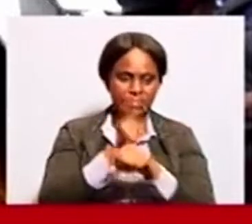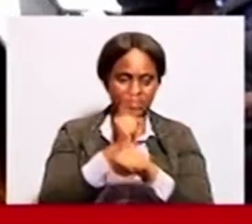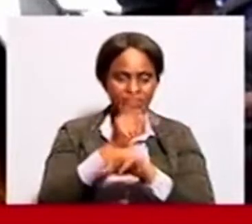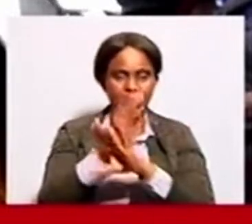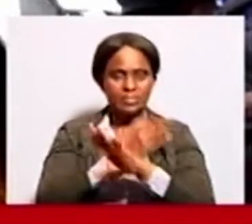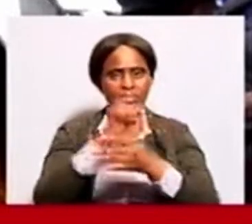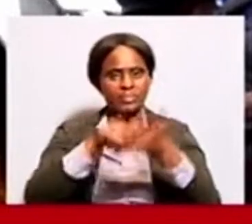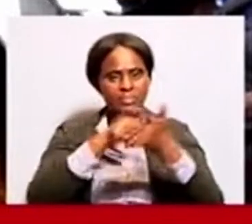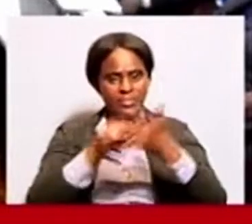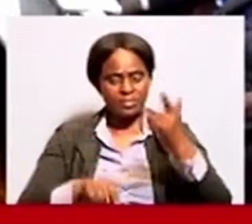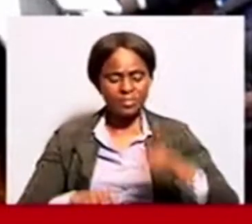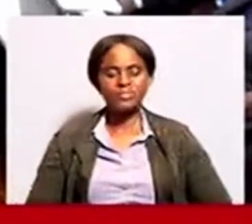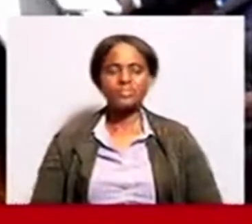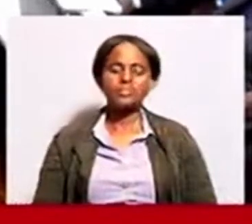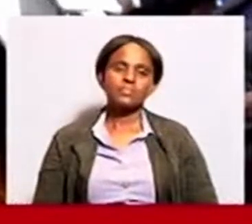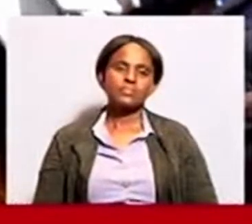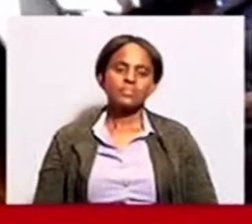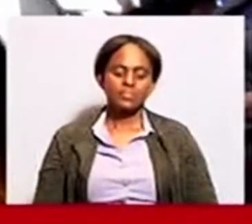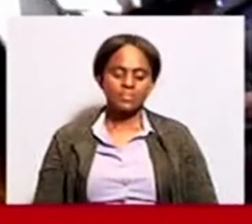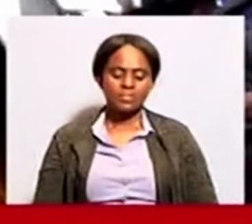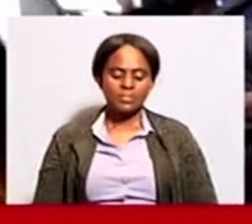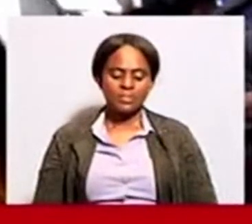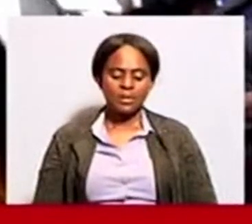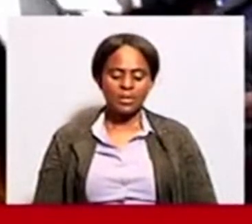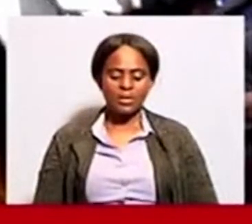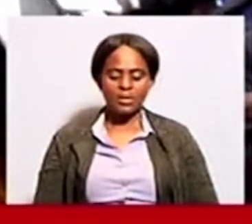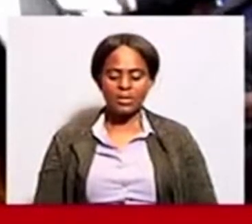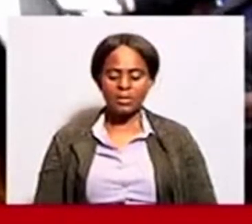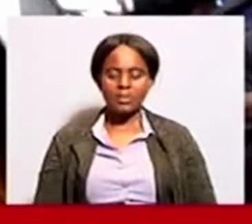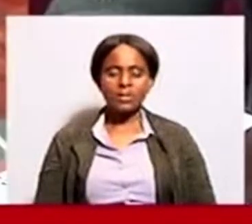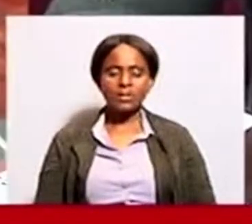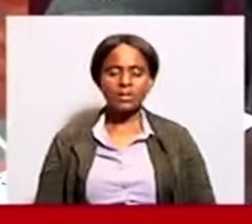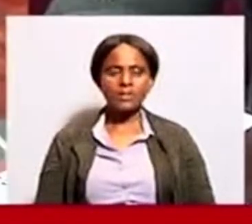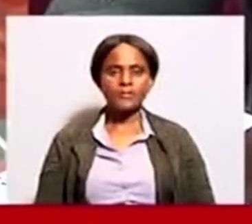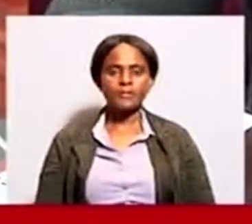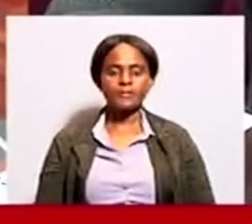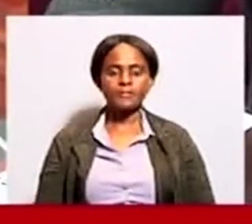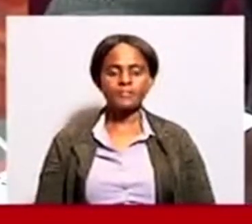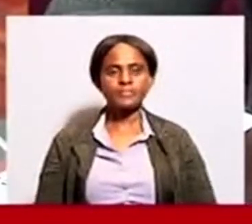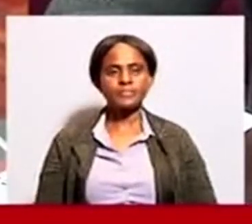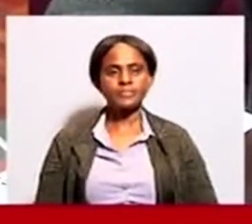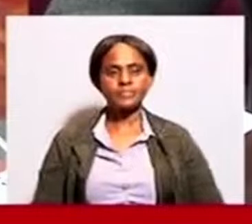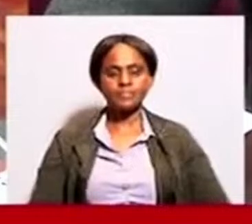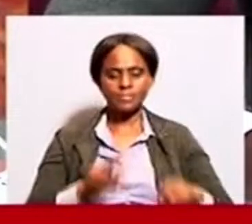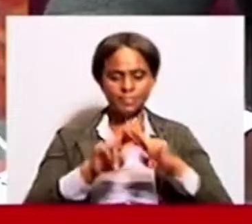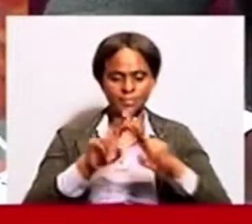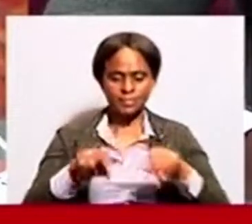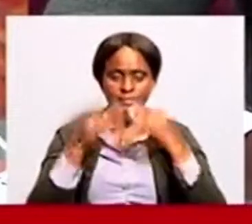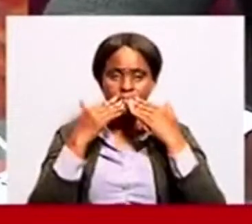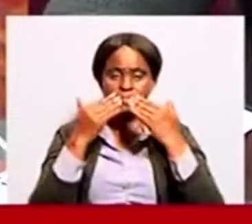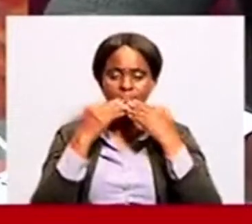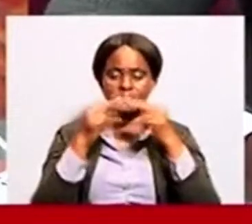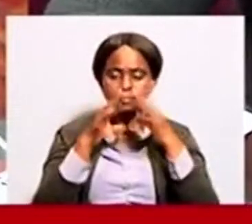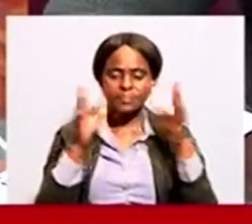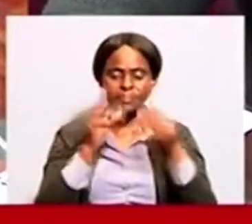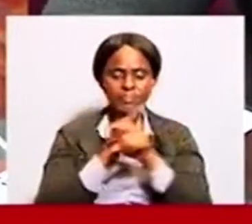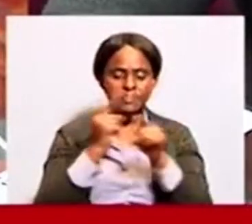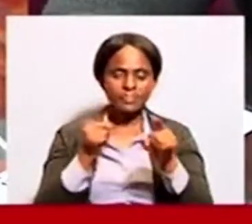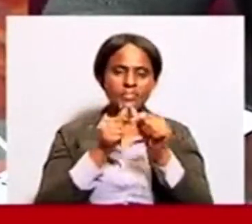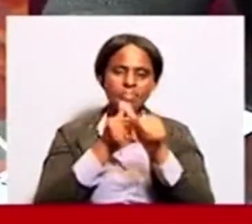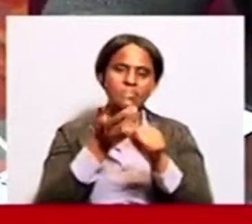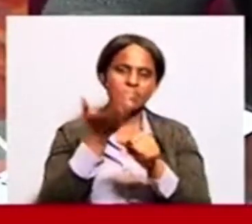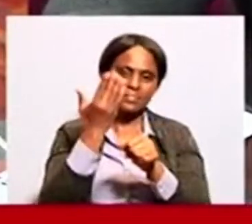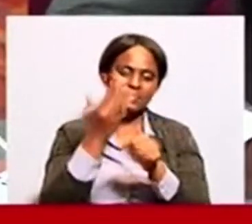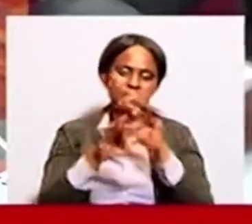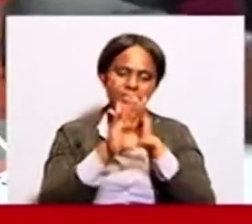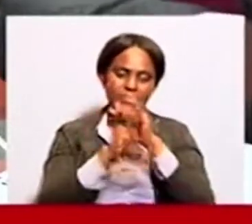termination. Yes, yes, yes. Thank you so much. It's just a follow-up